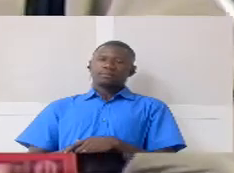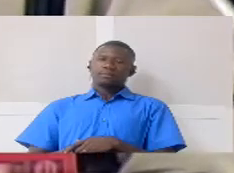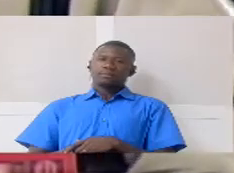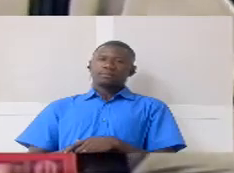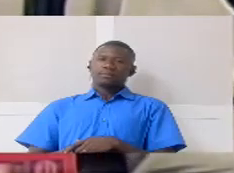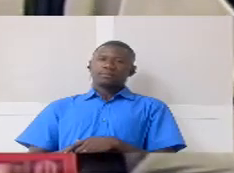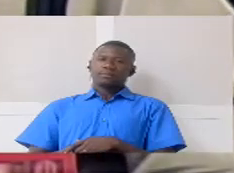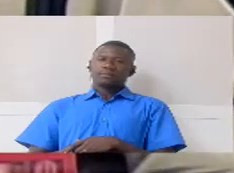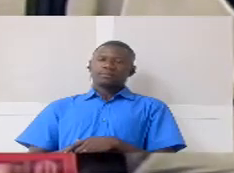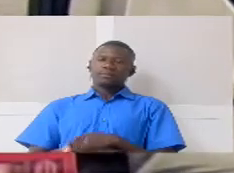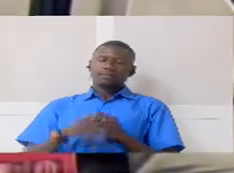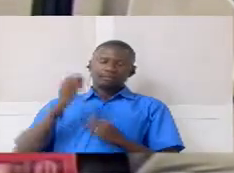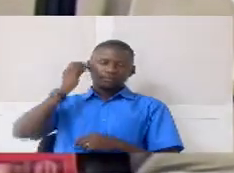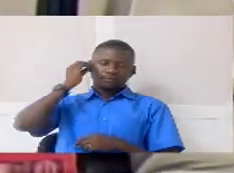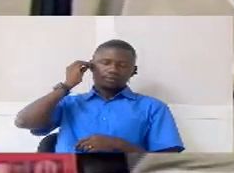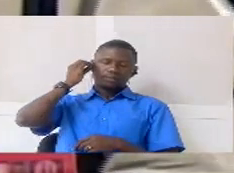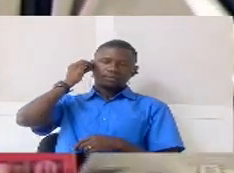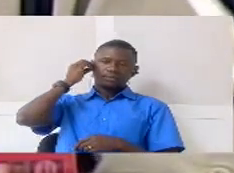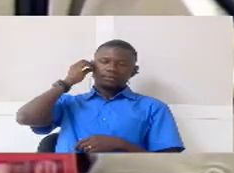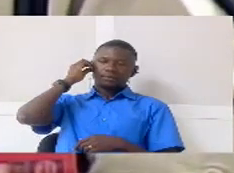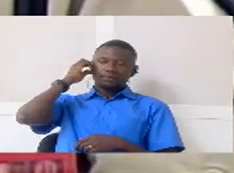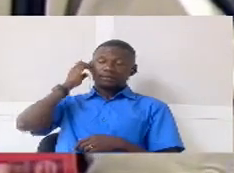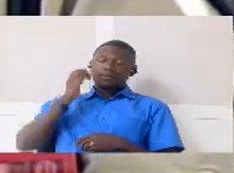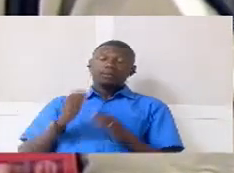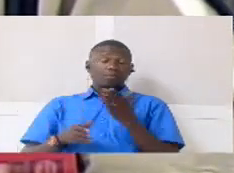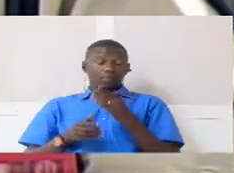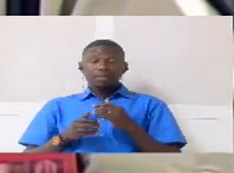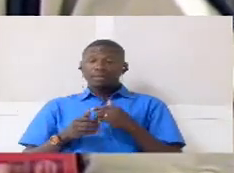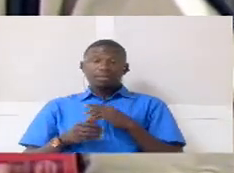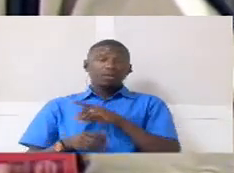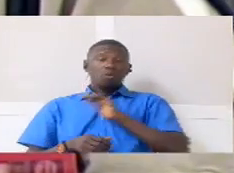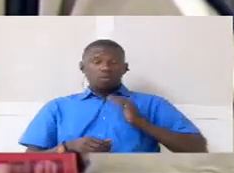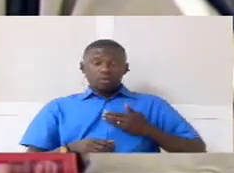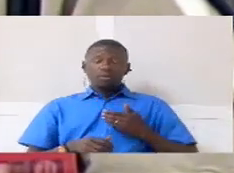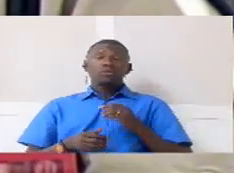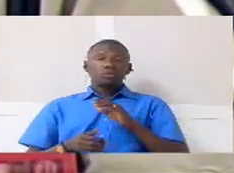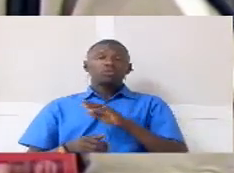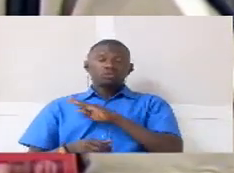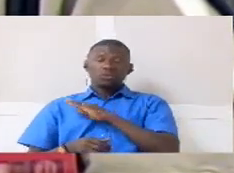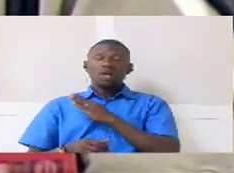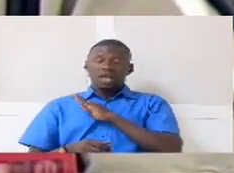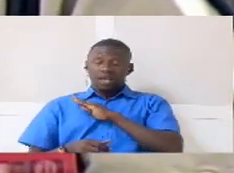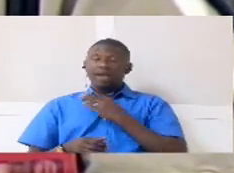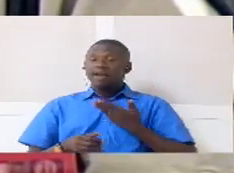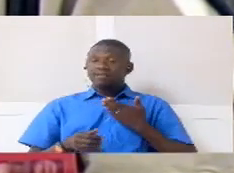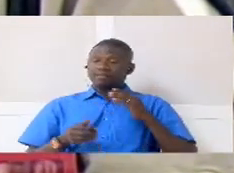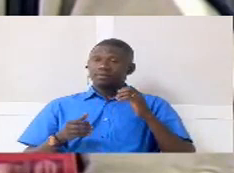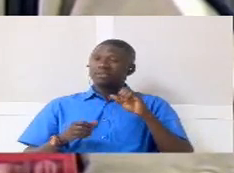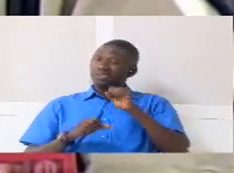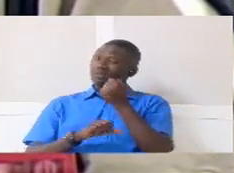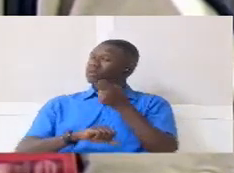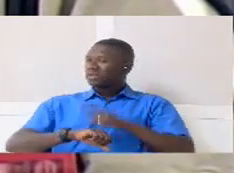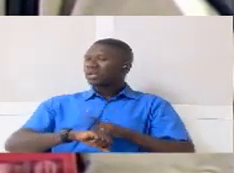bari pour kana ka sata moye takela. It could be that they also had some difficulties in relationship with him,